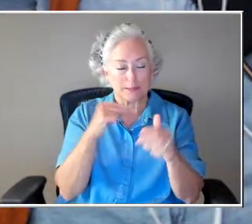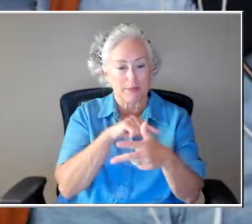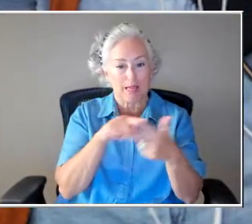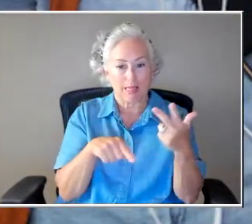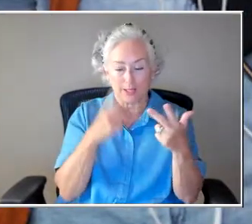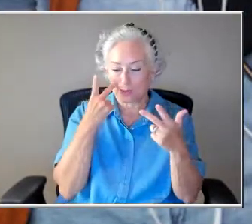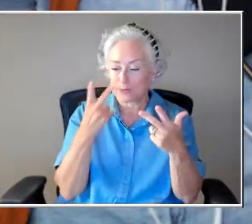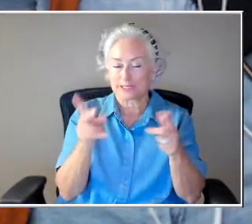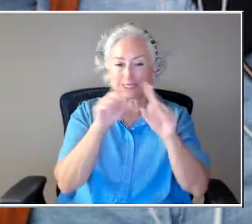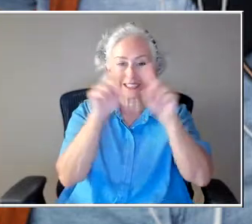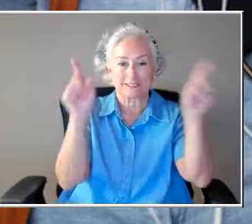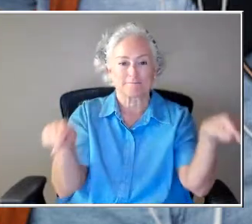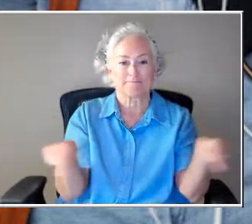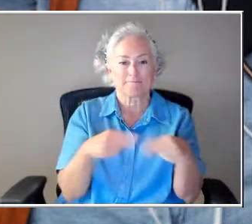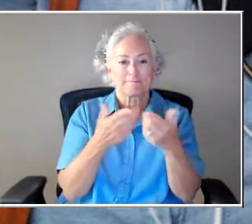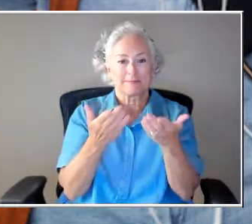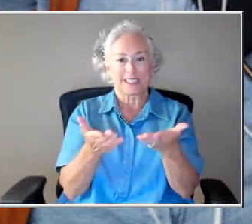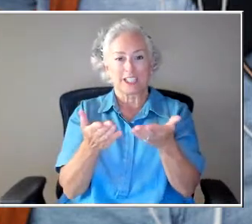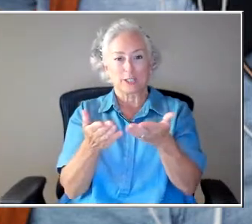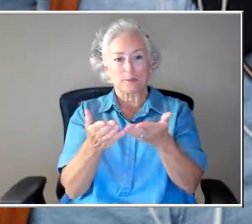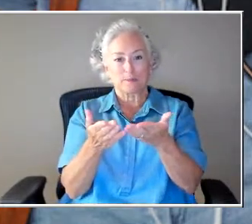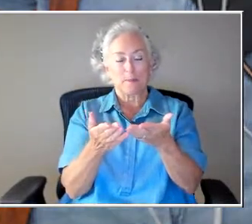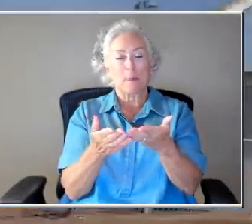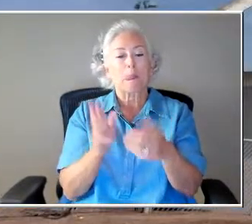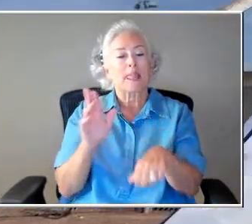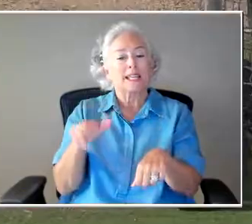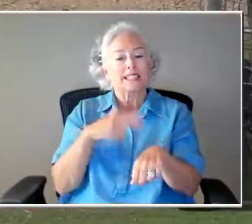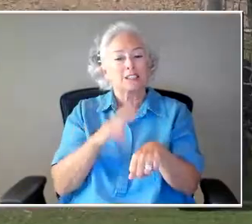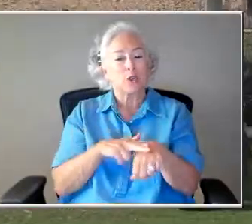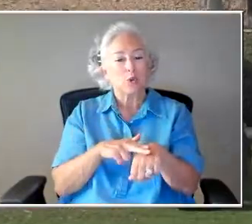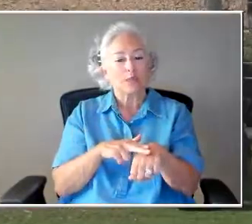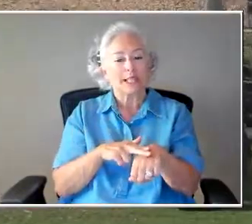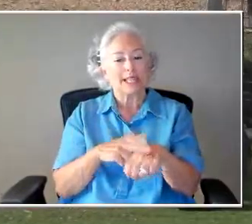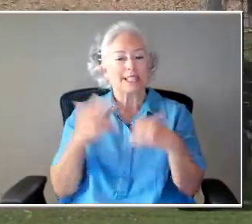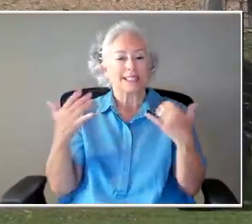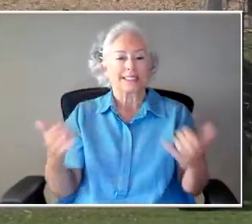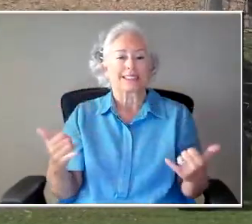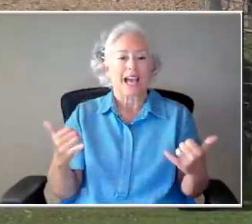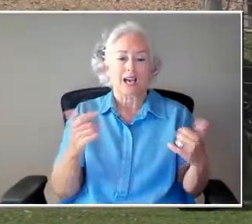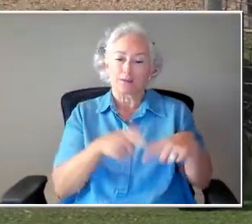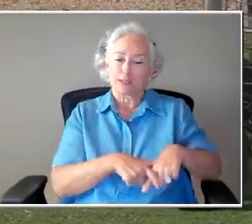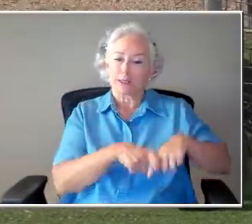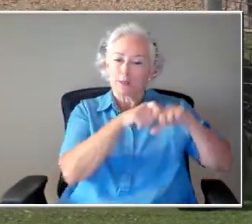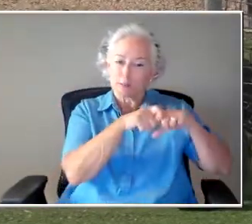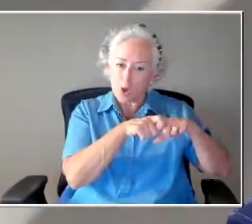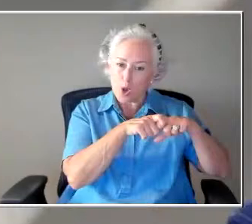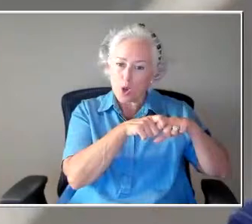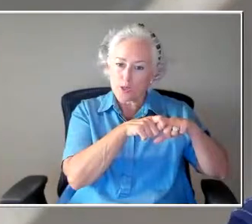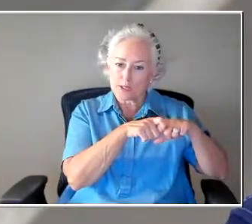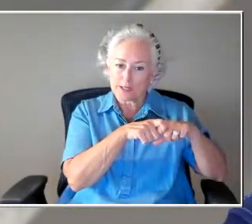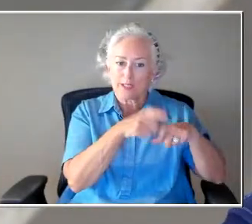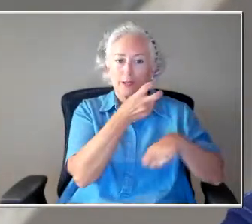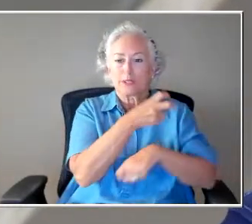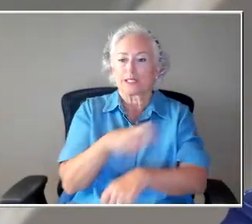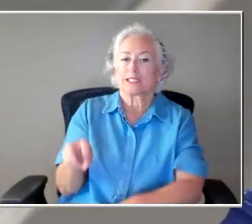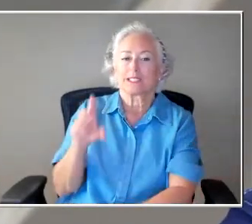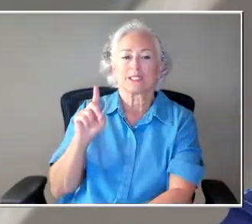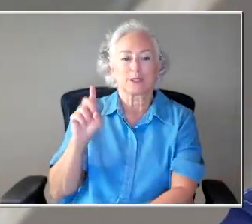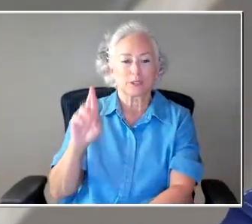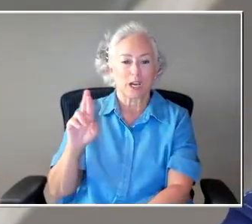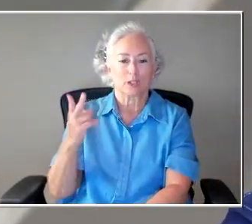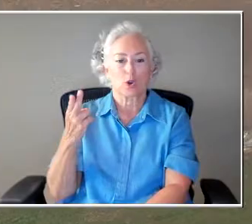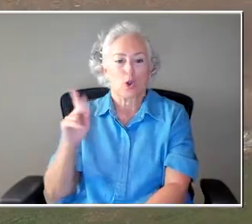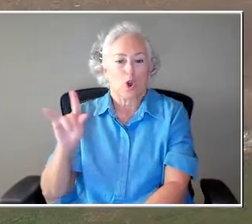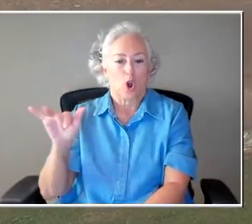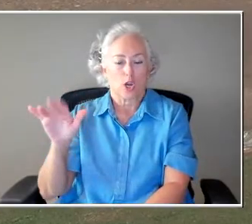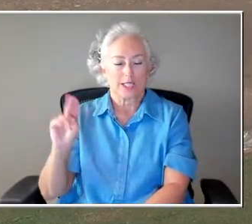your screen. And normally this is the part of the program where we take a pause and we go to Dr. Dana Hawkinson with questions that have come